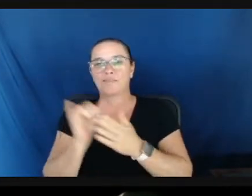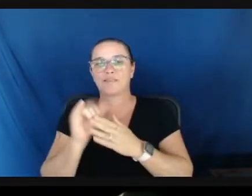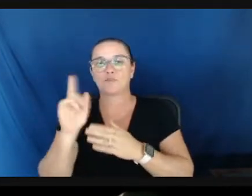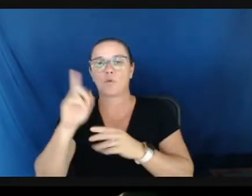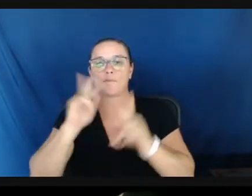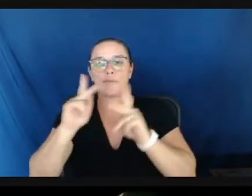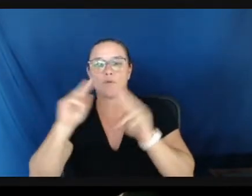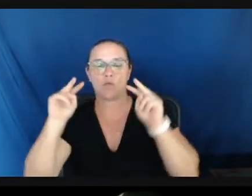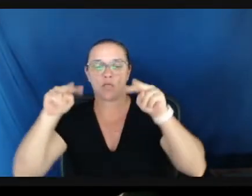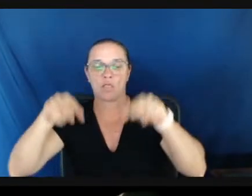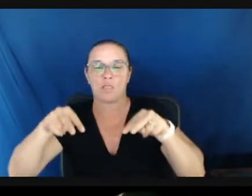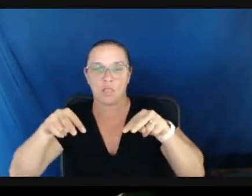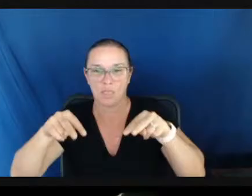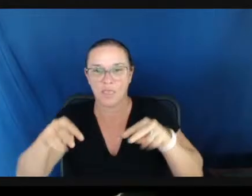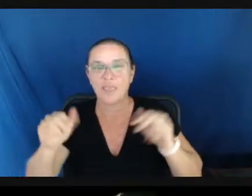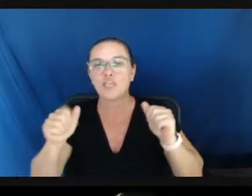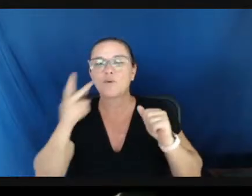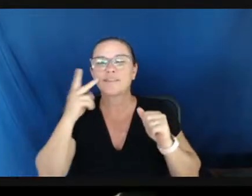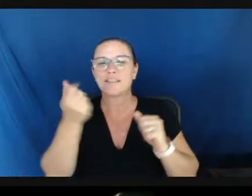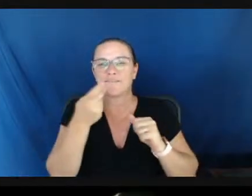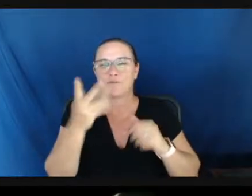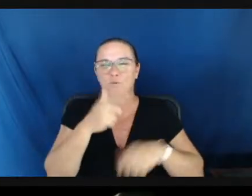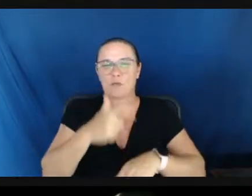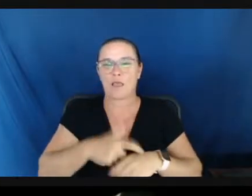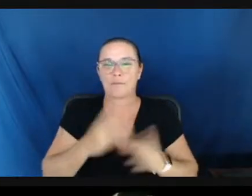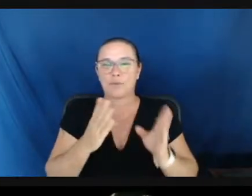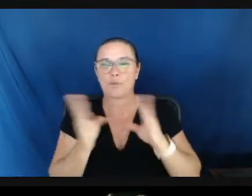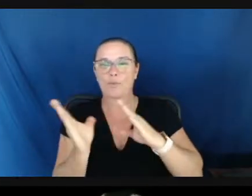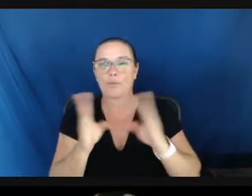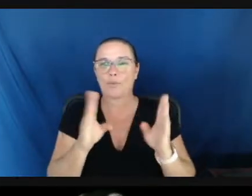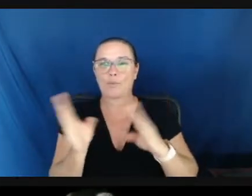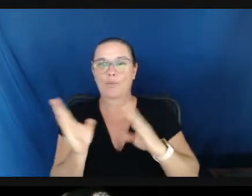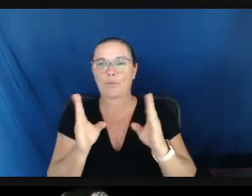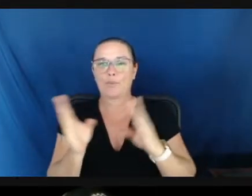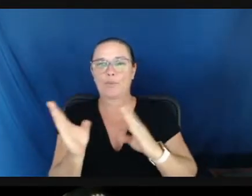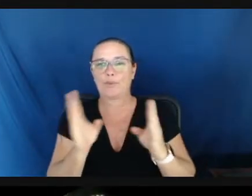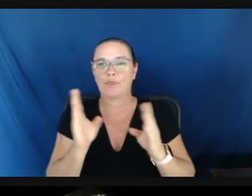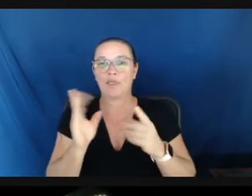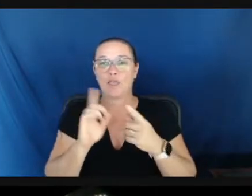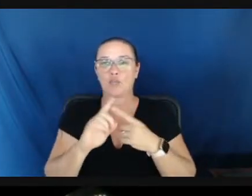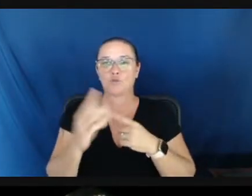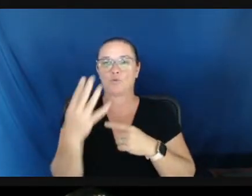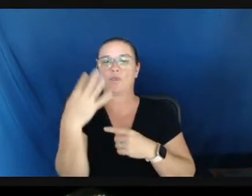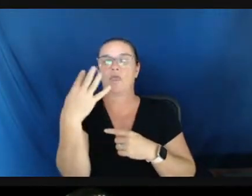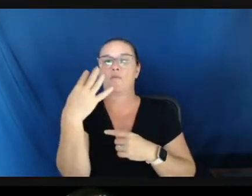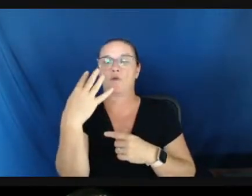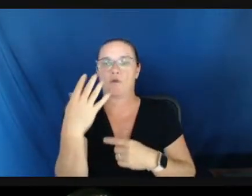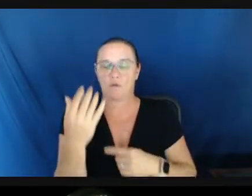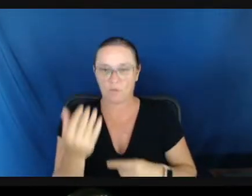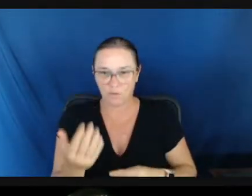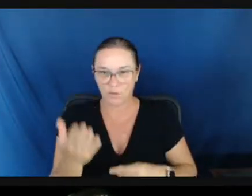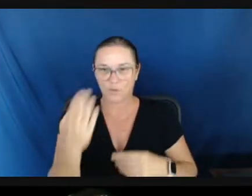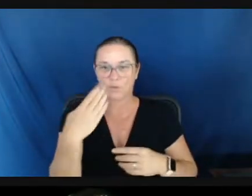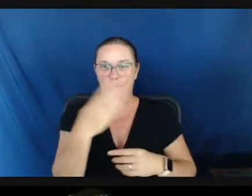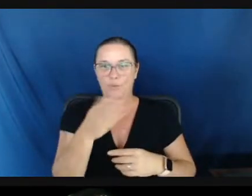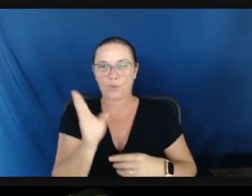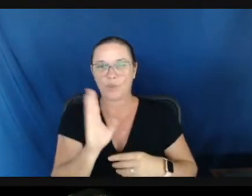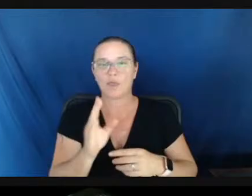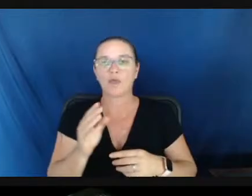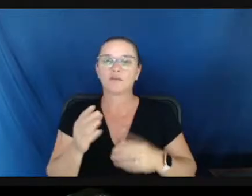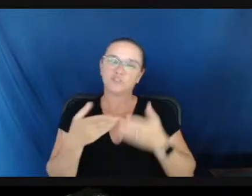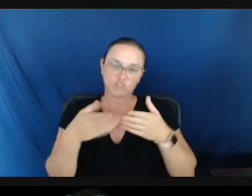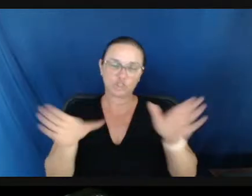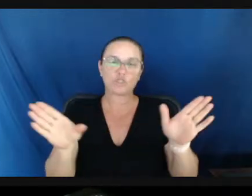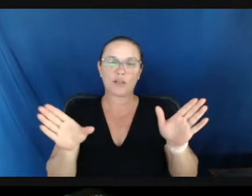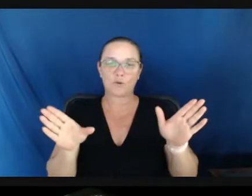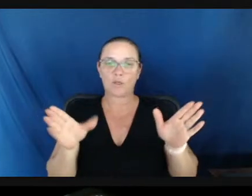that's been happening a couple of times here, intermittently, sometimes towards the camera as well. So some variable winds, but overall, in the